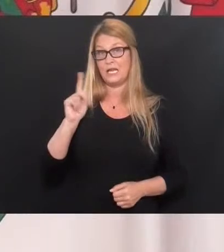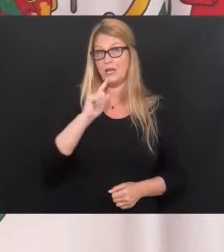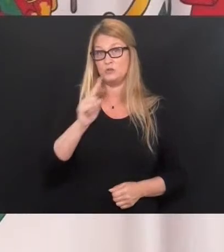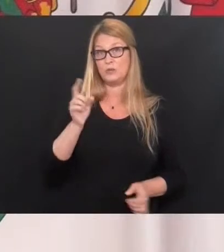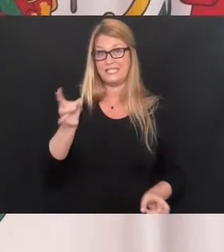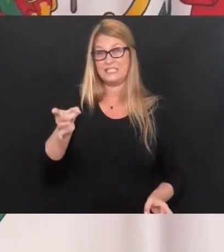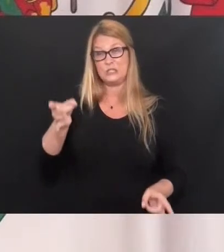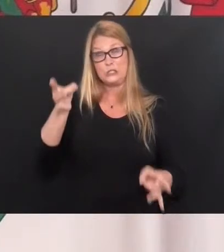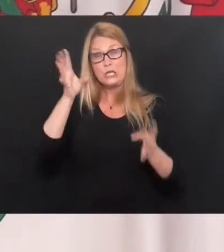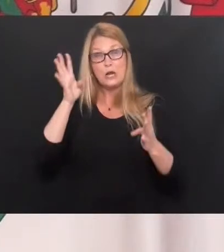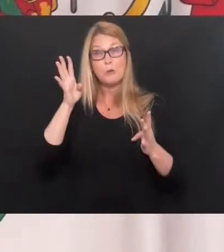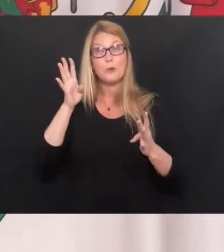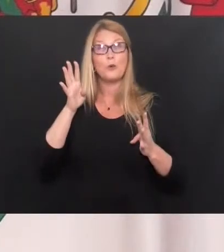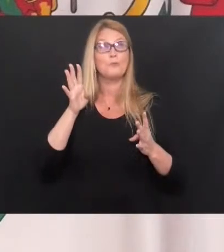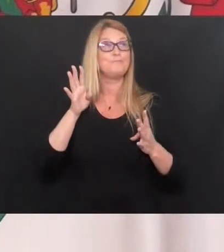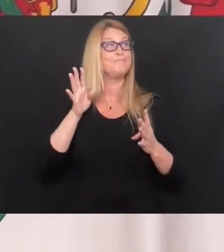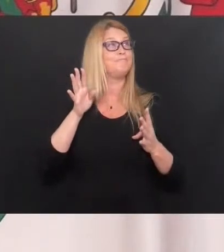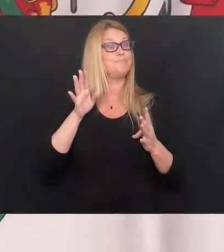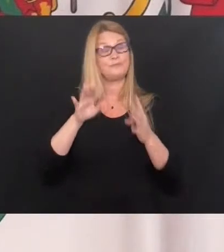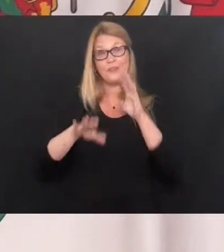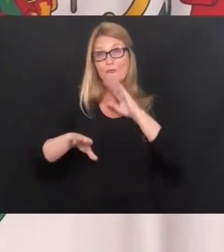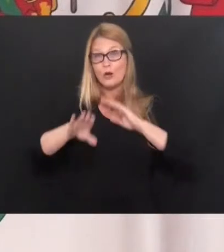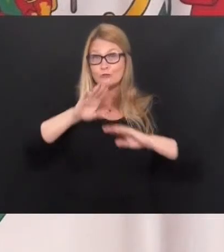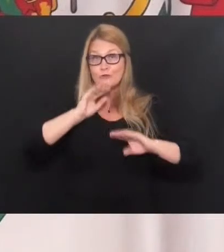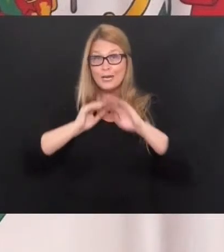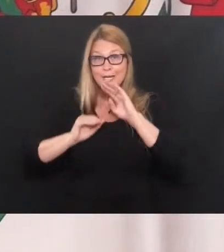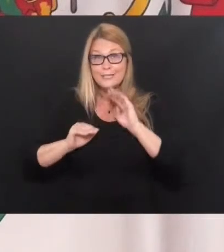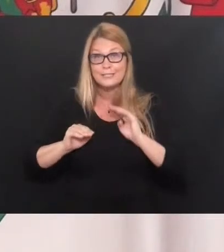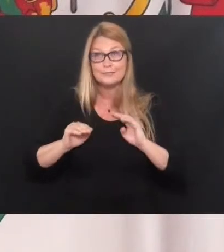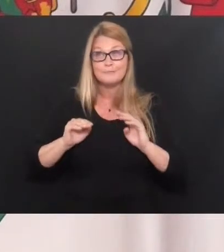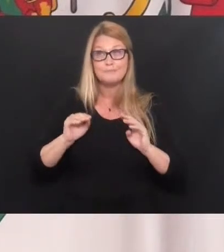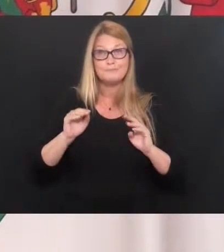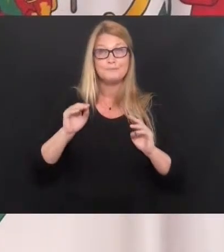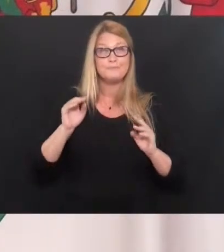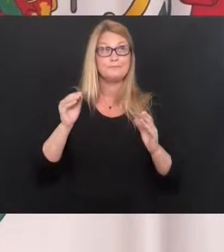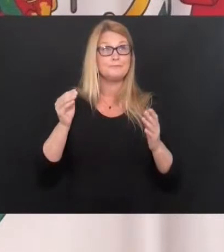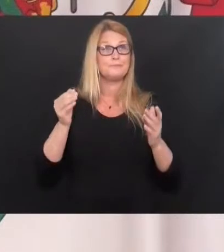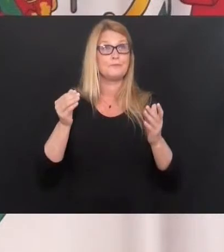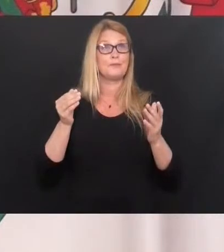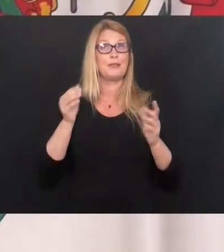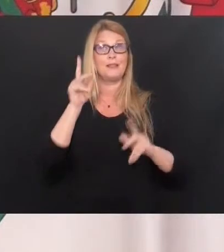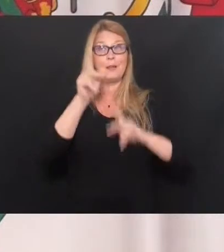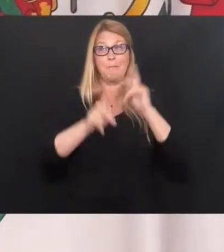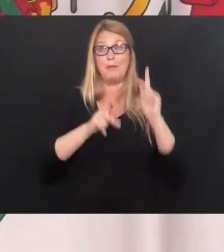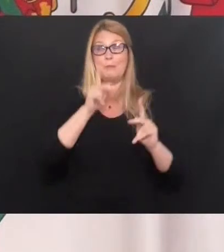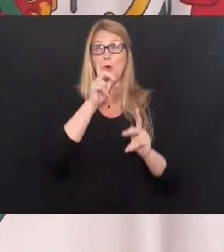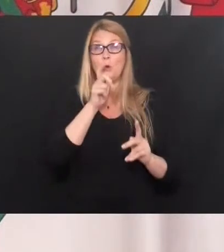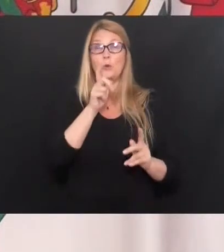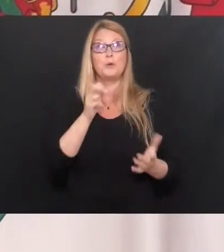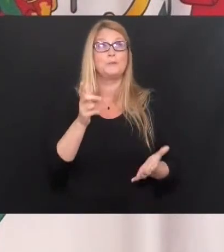terribly frustrating, and if the people that are just